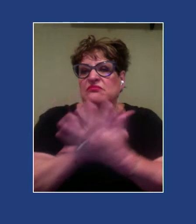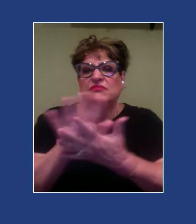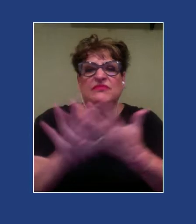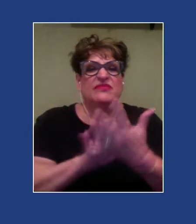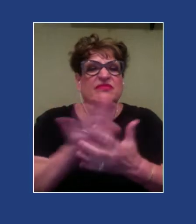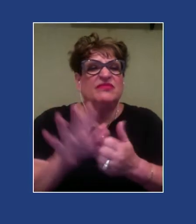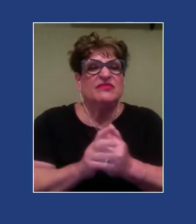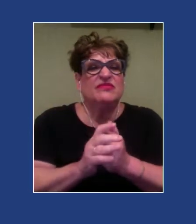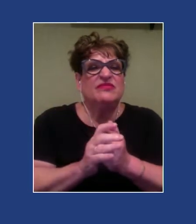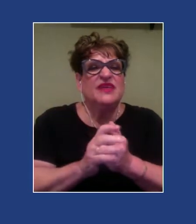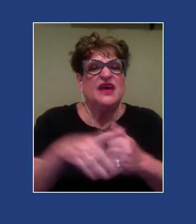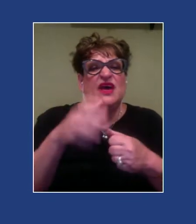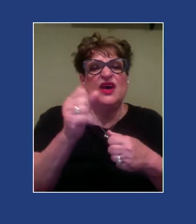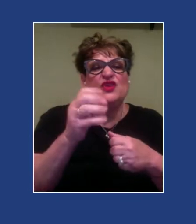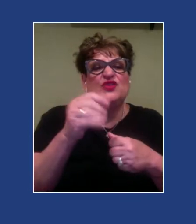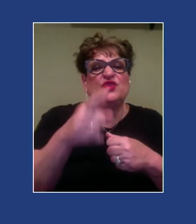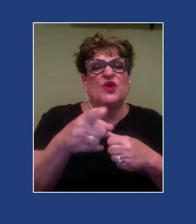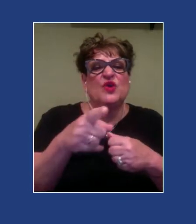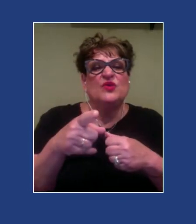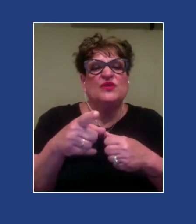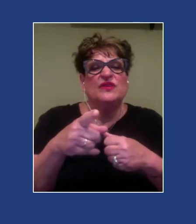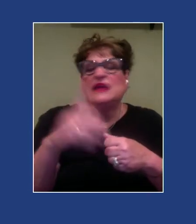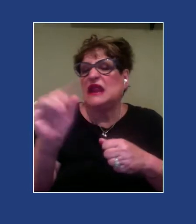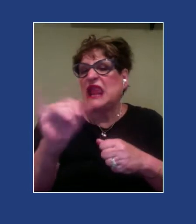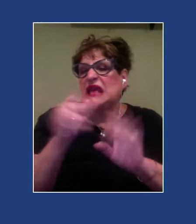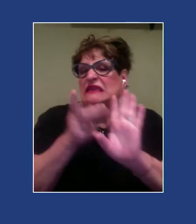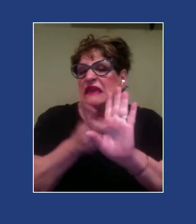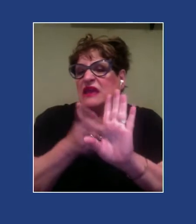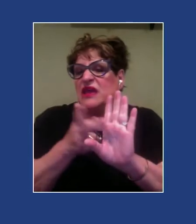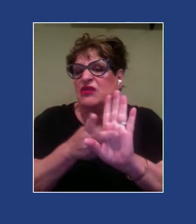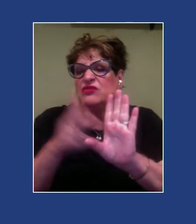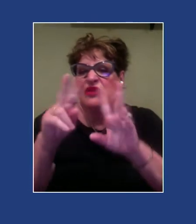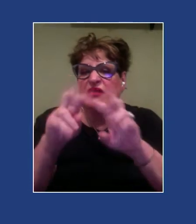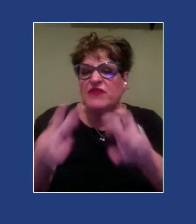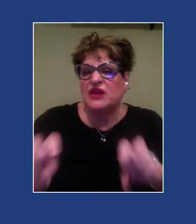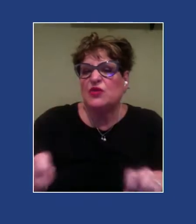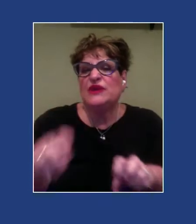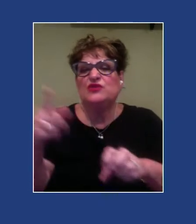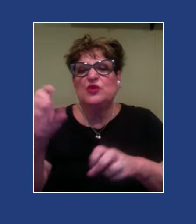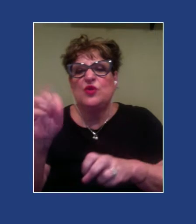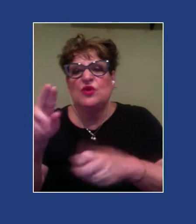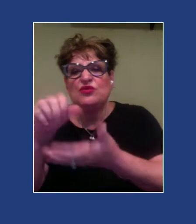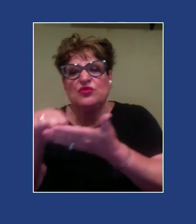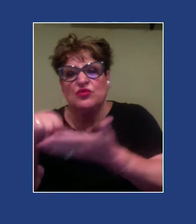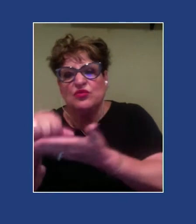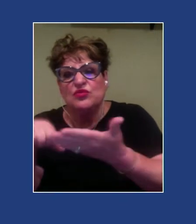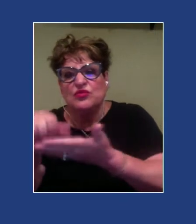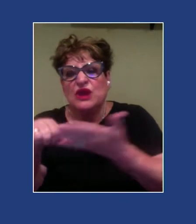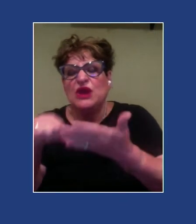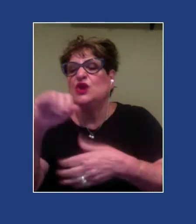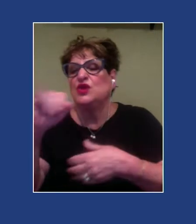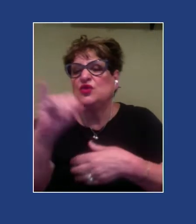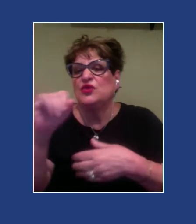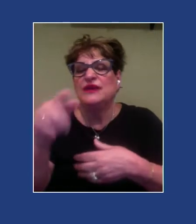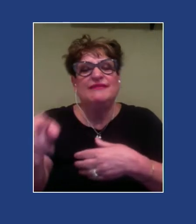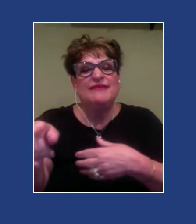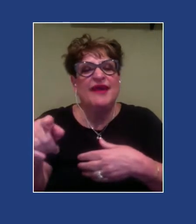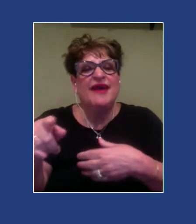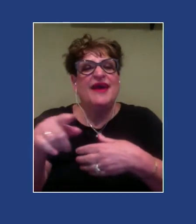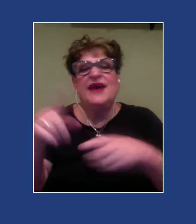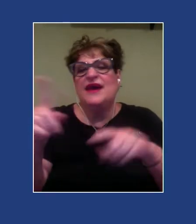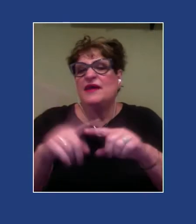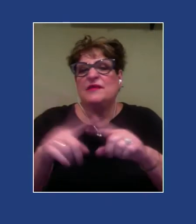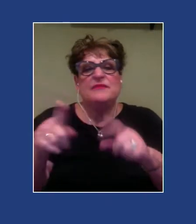without a diagnosis for something like psychiatric evaluation preceding gender-affirming surgical intervention? And this wouldn't have an assumption of distress